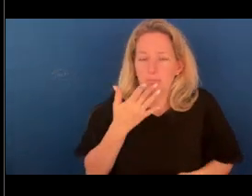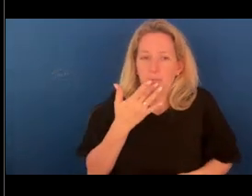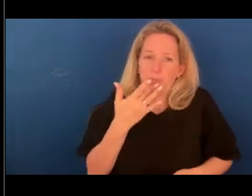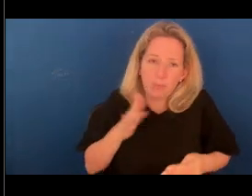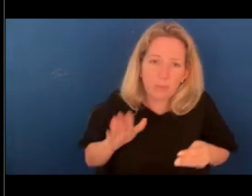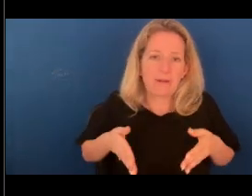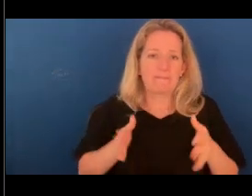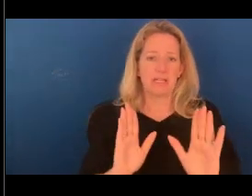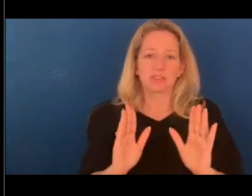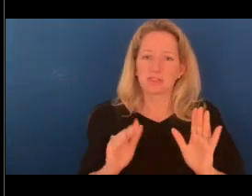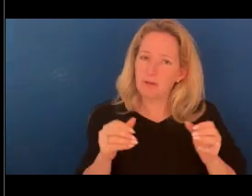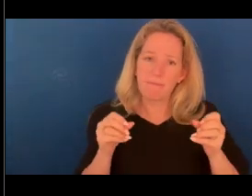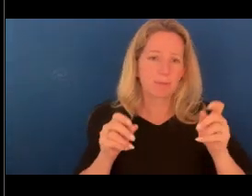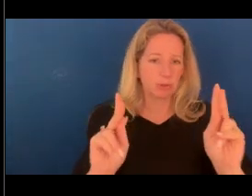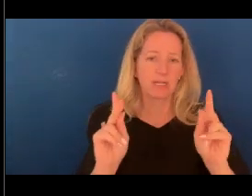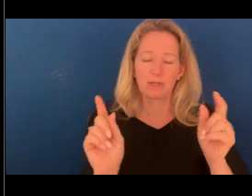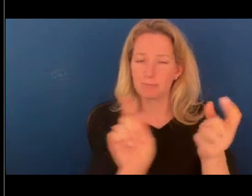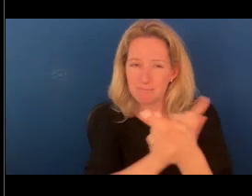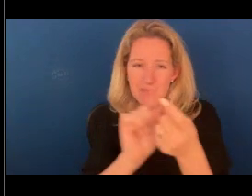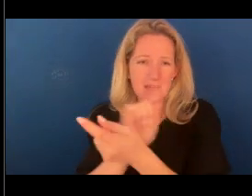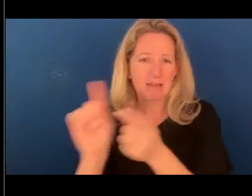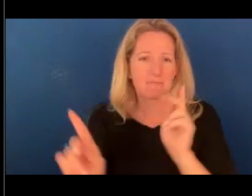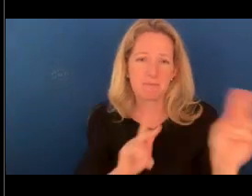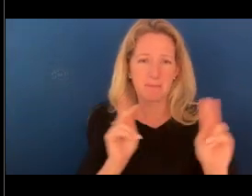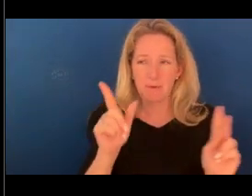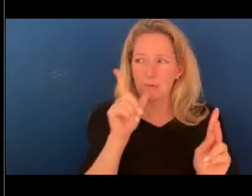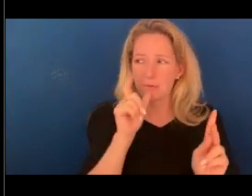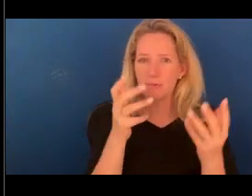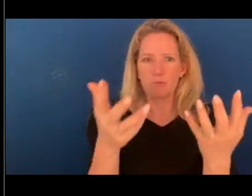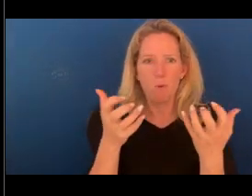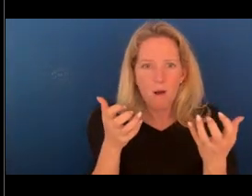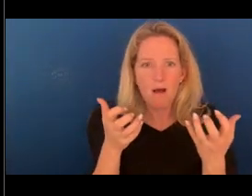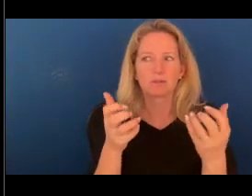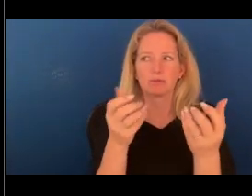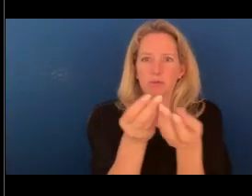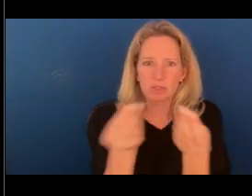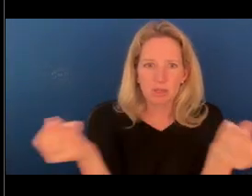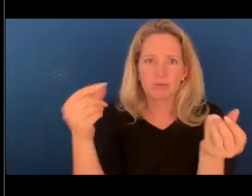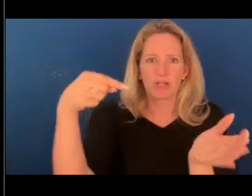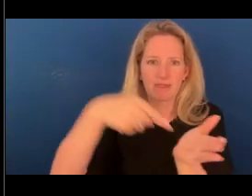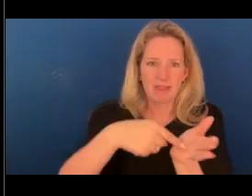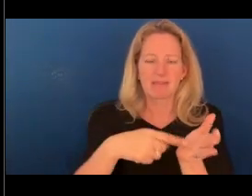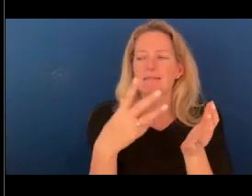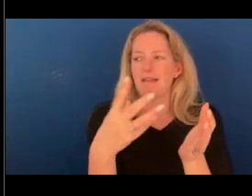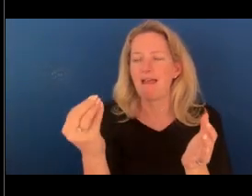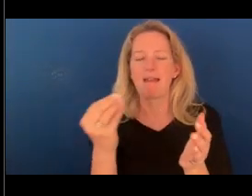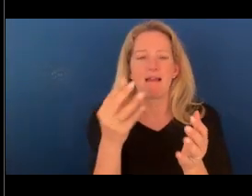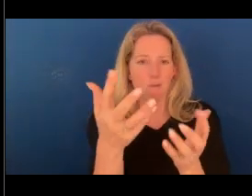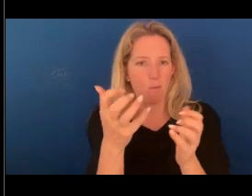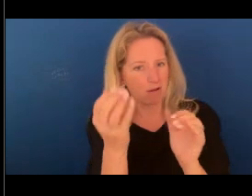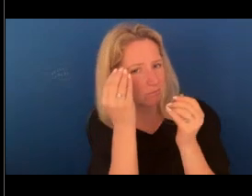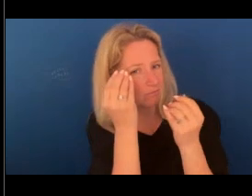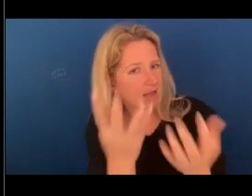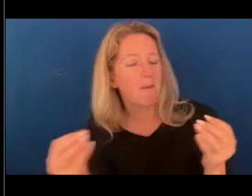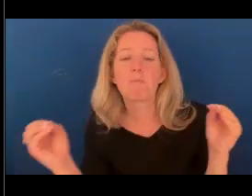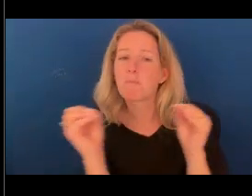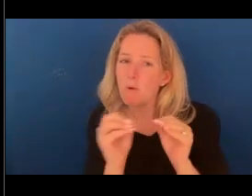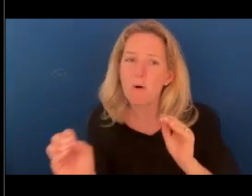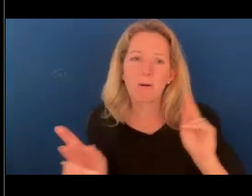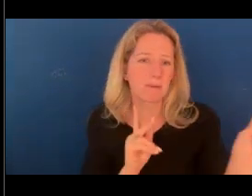to meet folks on the ground that like want to be part of these solutions. And I hope that I can convey that to you now, that there are more people who really want to